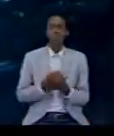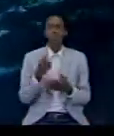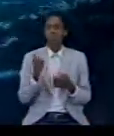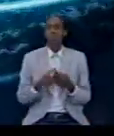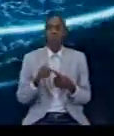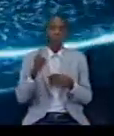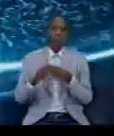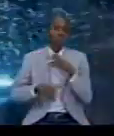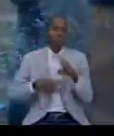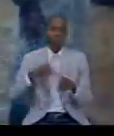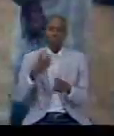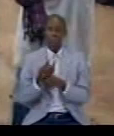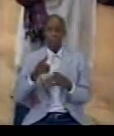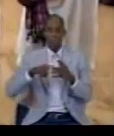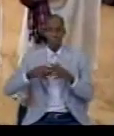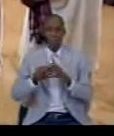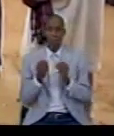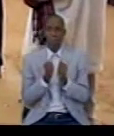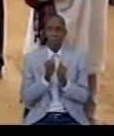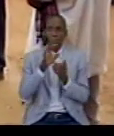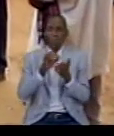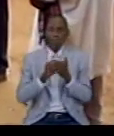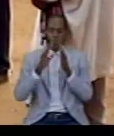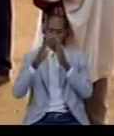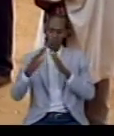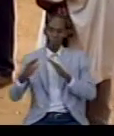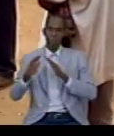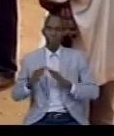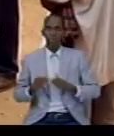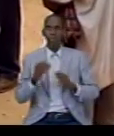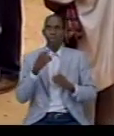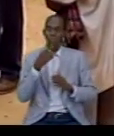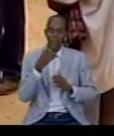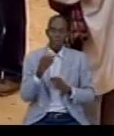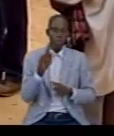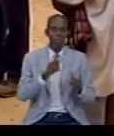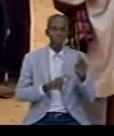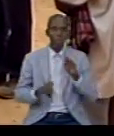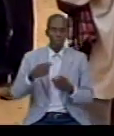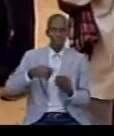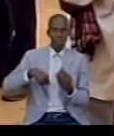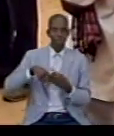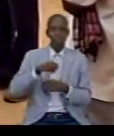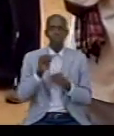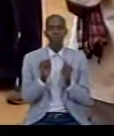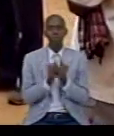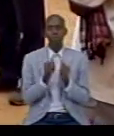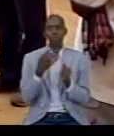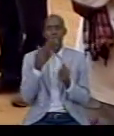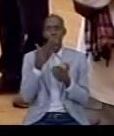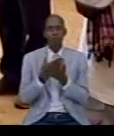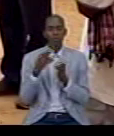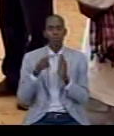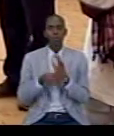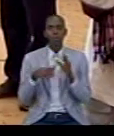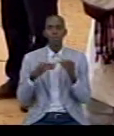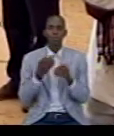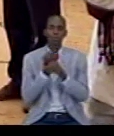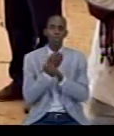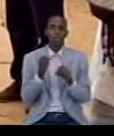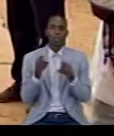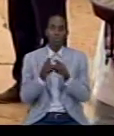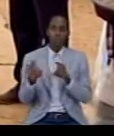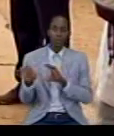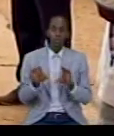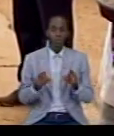beyond. Start in your community. Tell them of the good news of salvation. And as you do, when